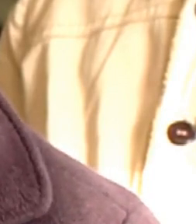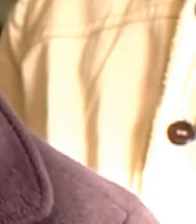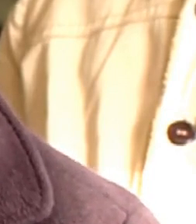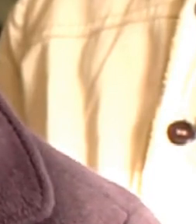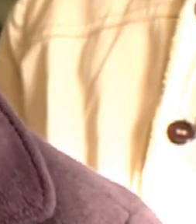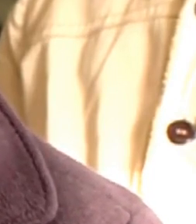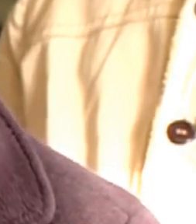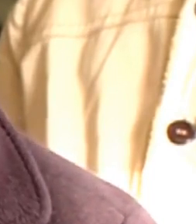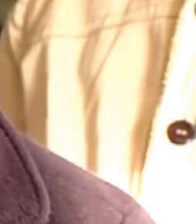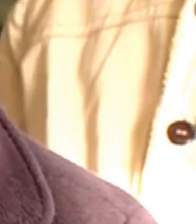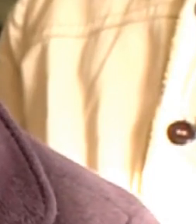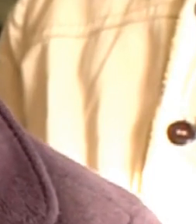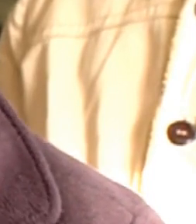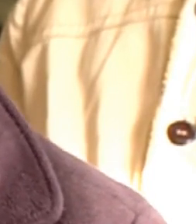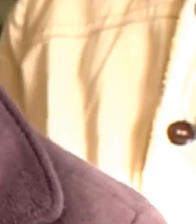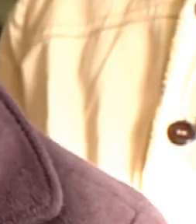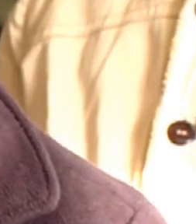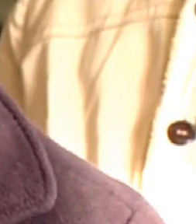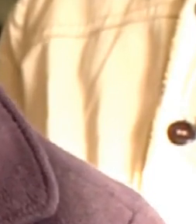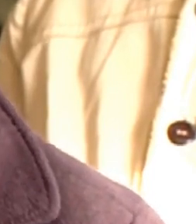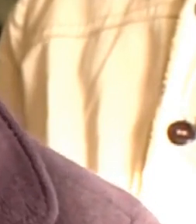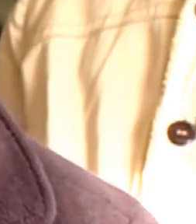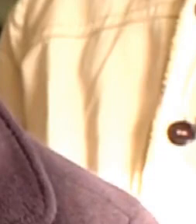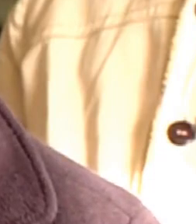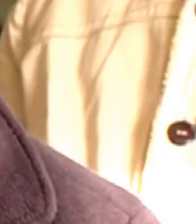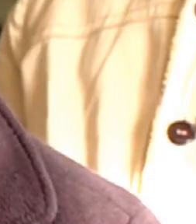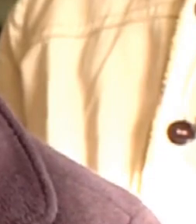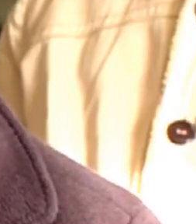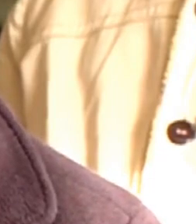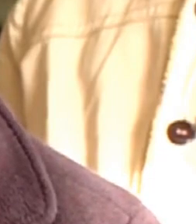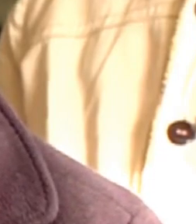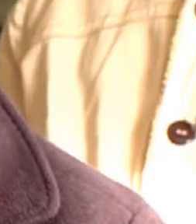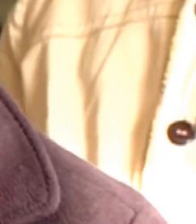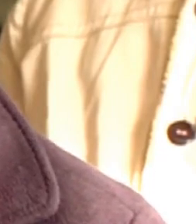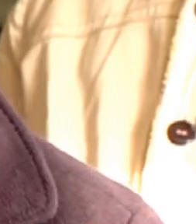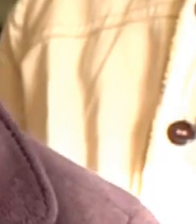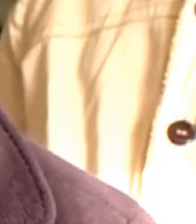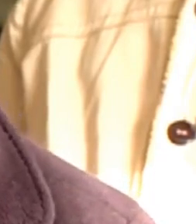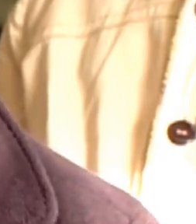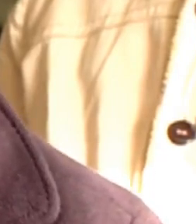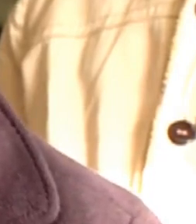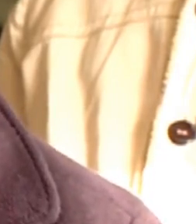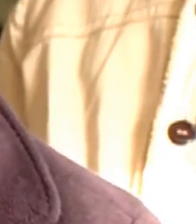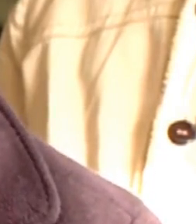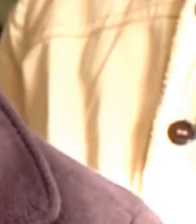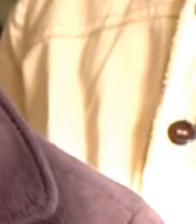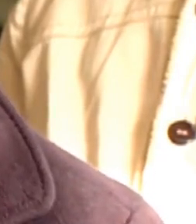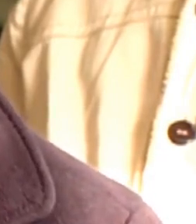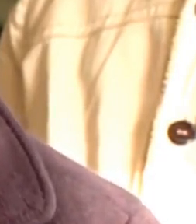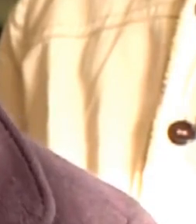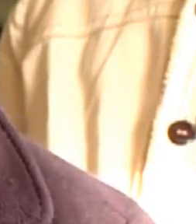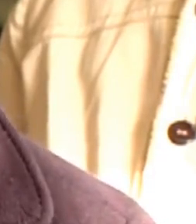isibuyisele emva, kanti bese sisiya phambili ngoku singabathwali bendabuko ngoba masilapha funeka